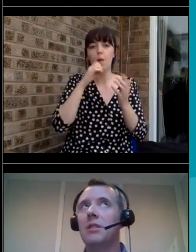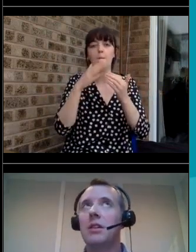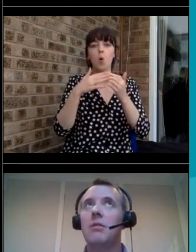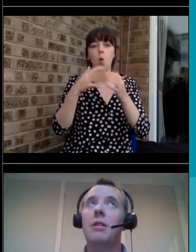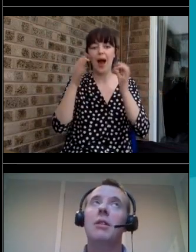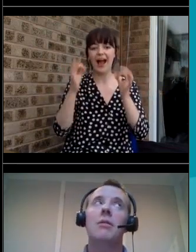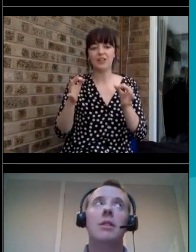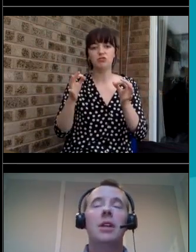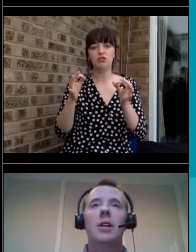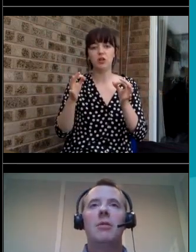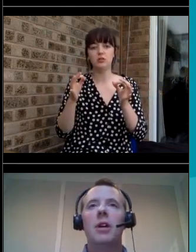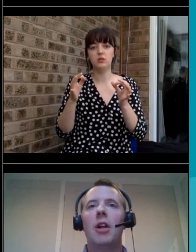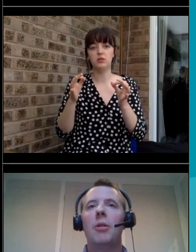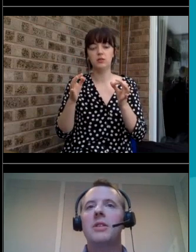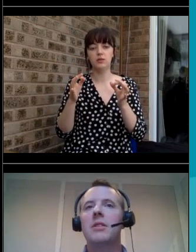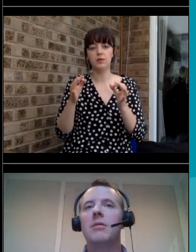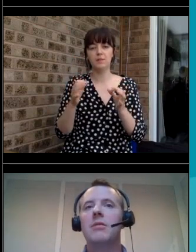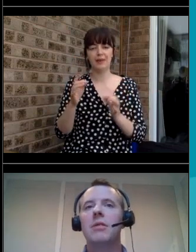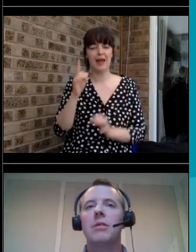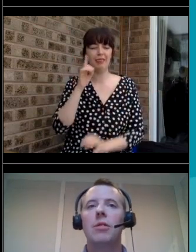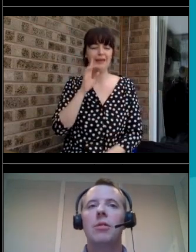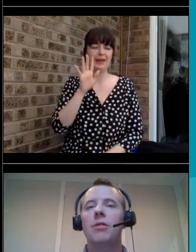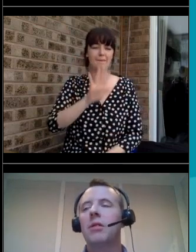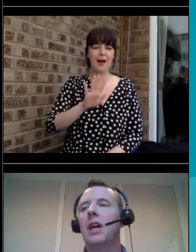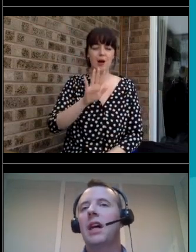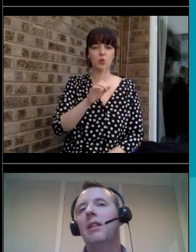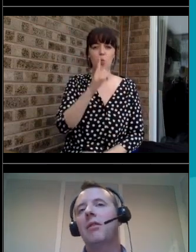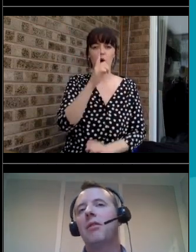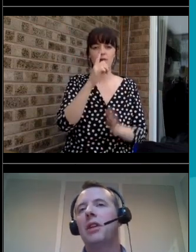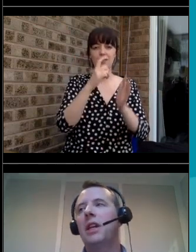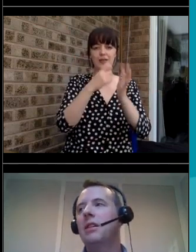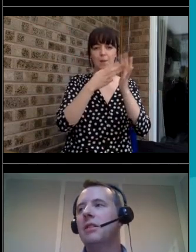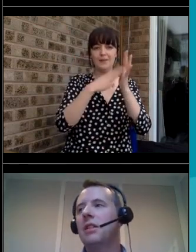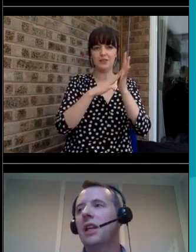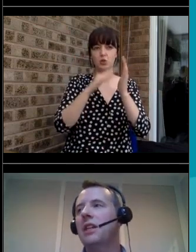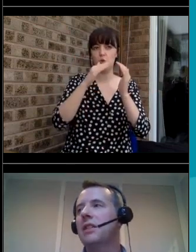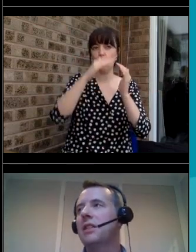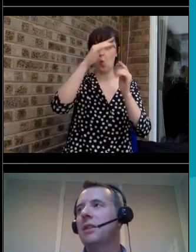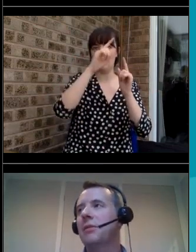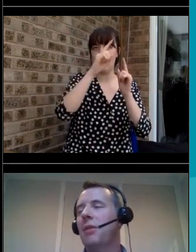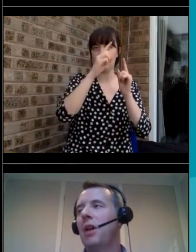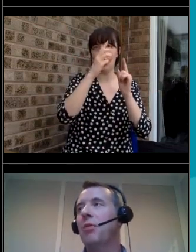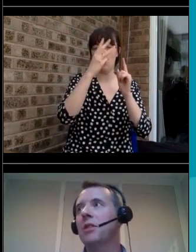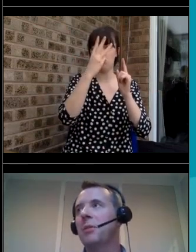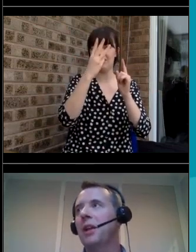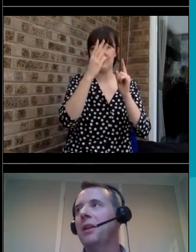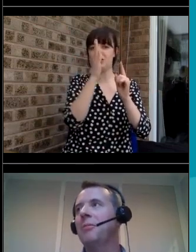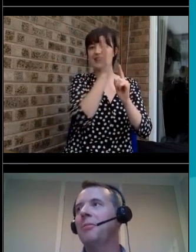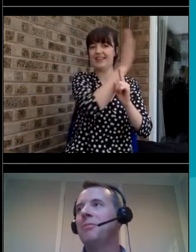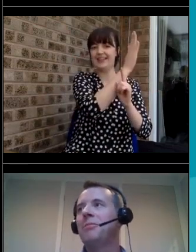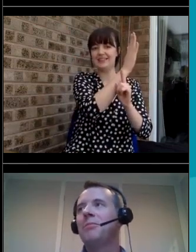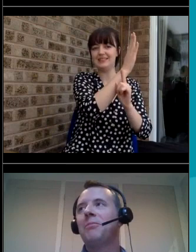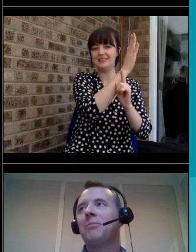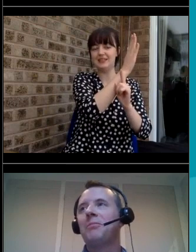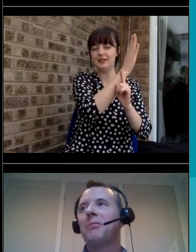believe it's 1 kilometre north and 3 to the east,